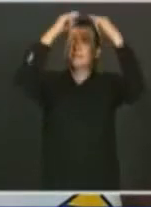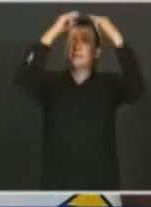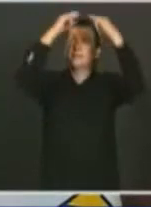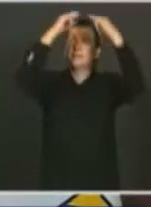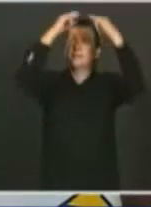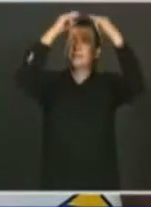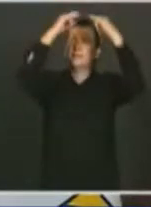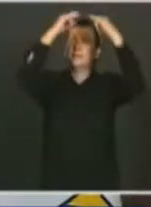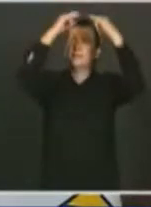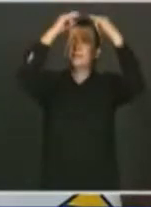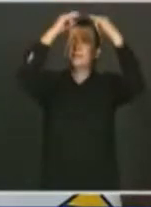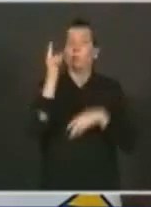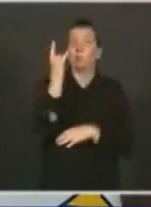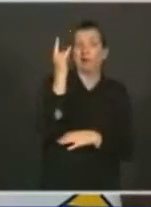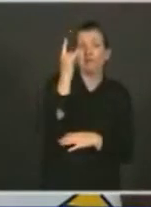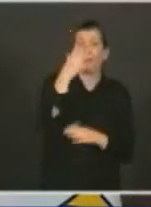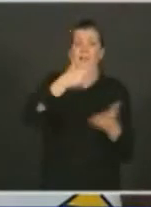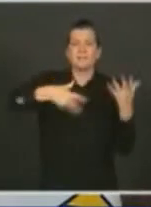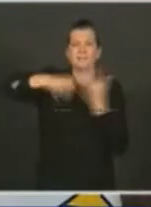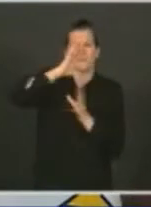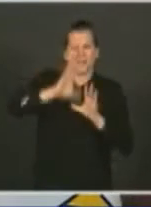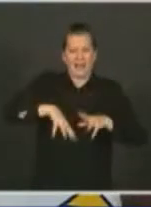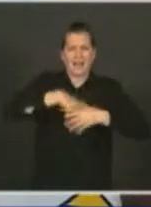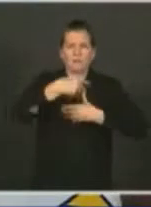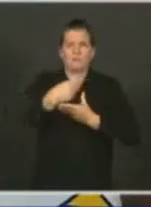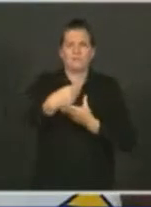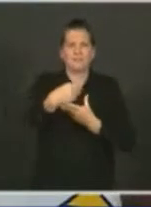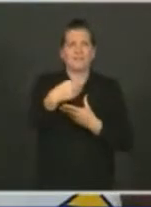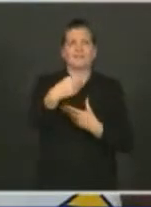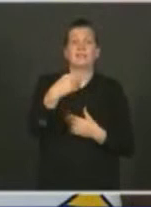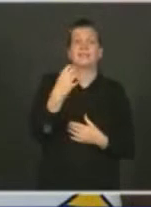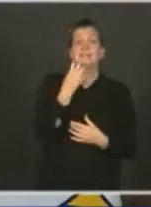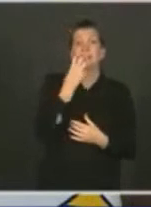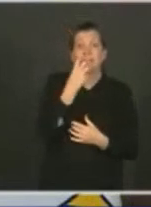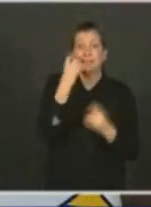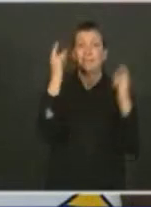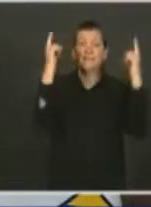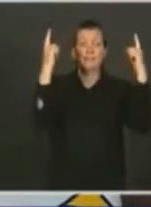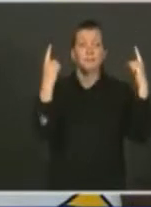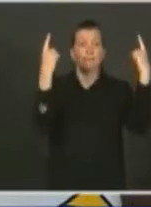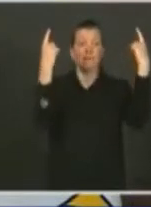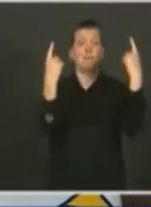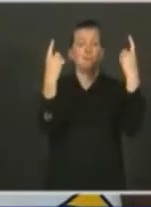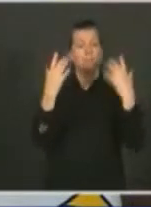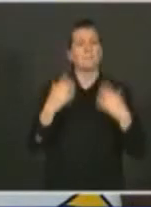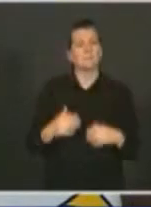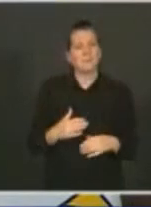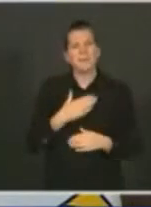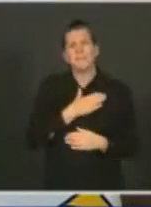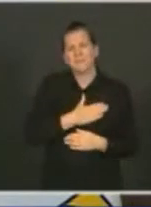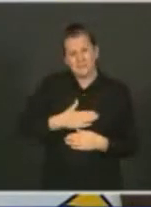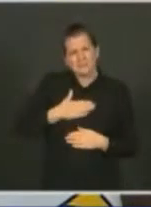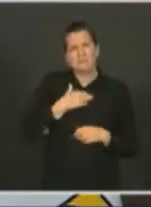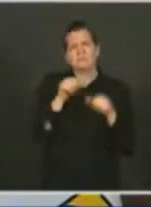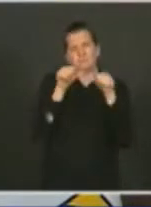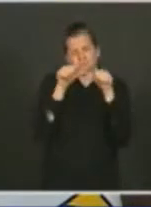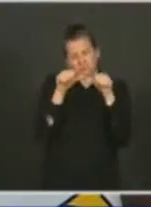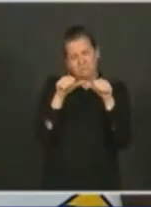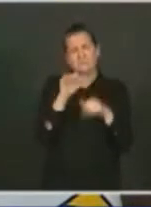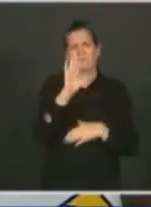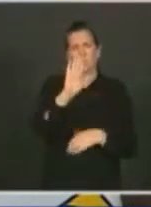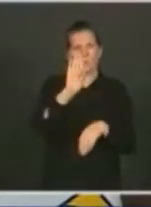lot of airflow with the windows open. So continue to keep your business